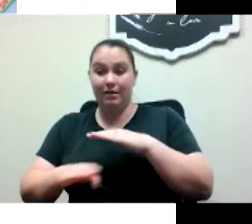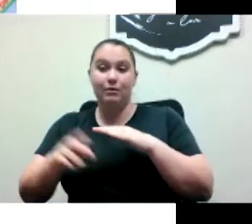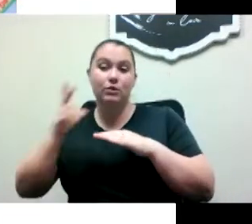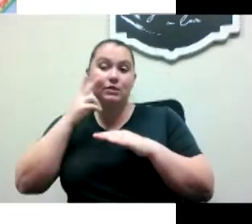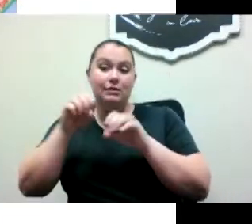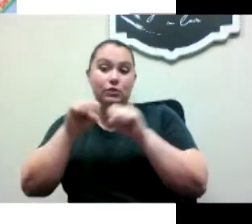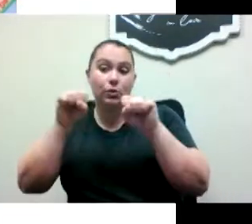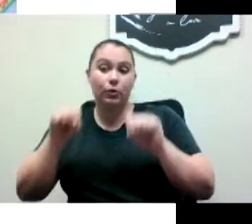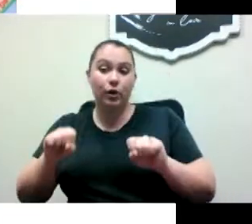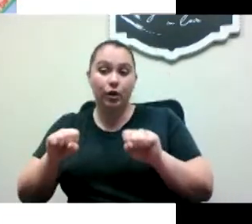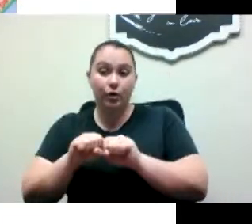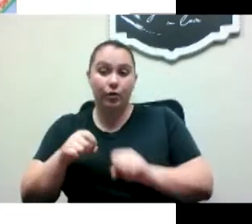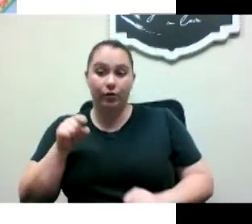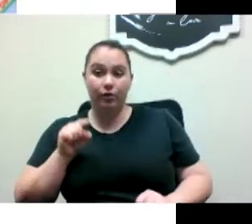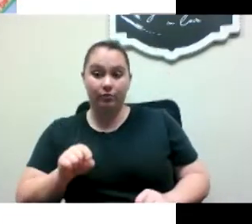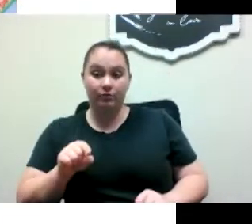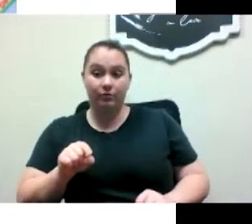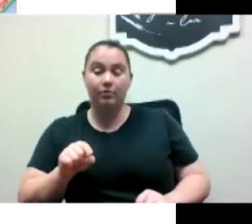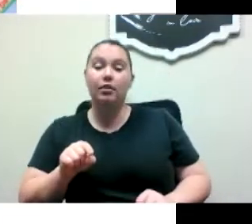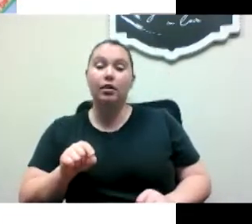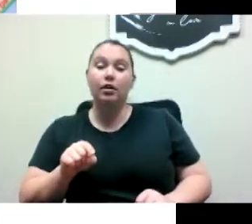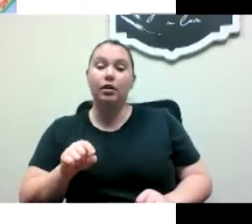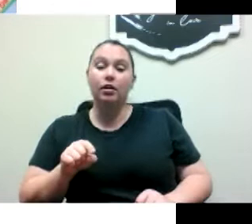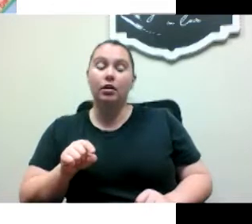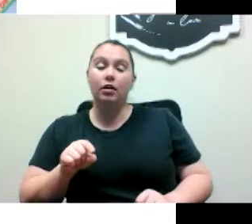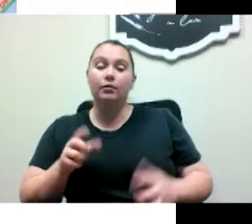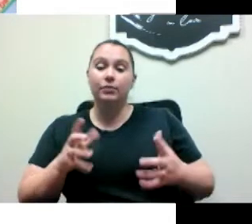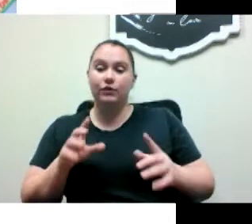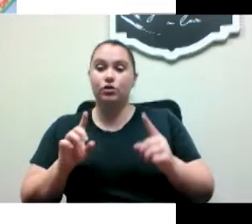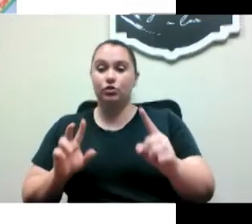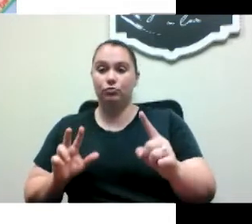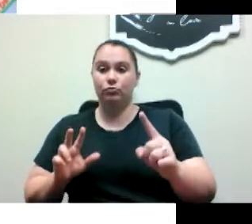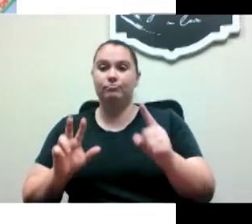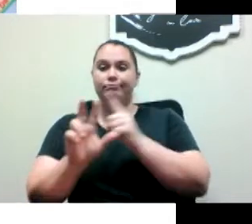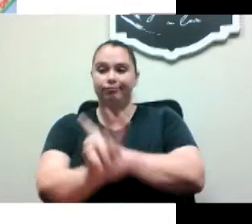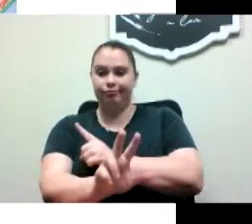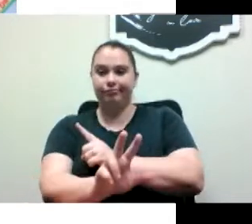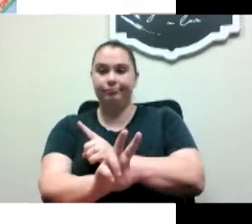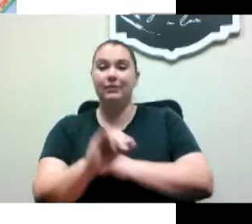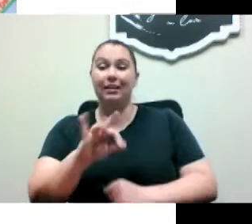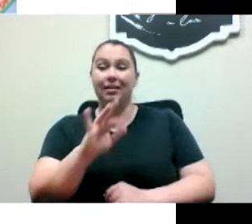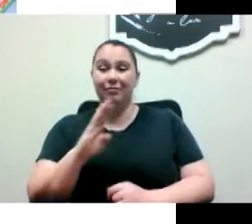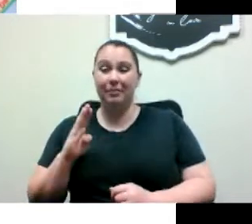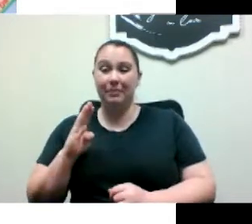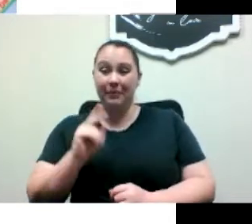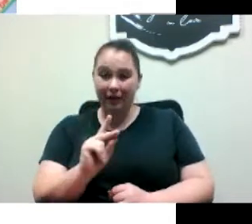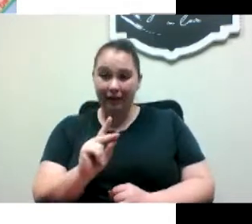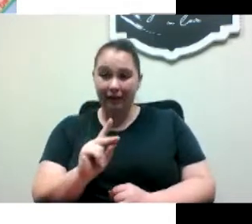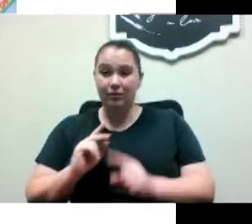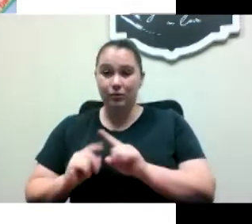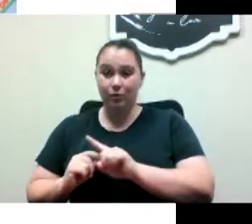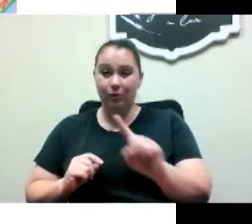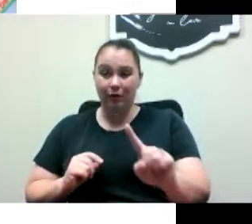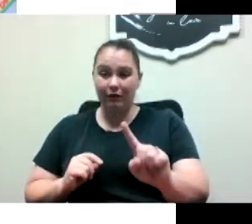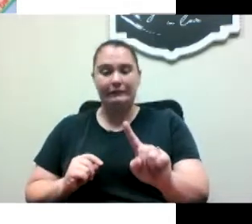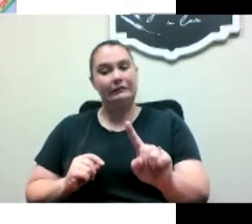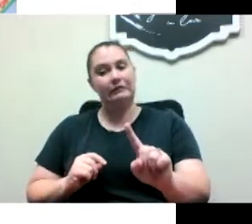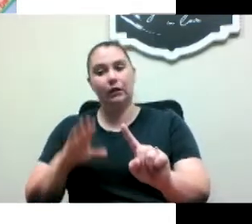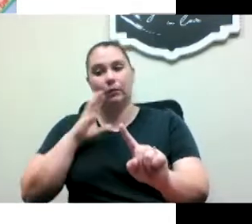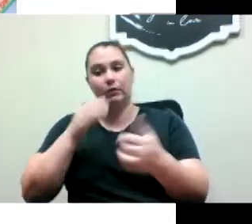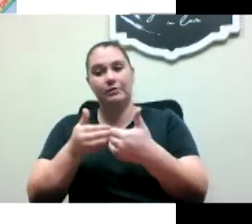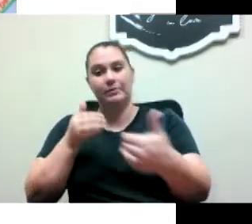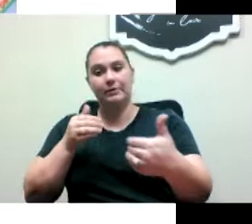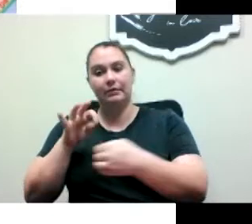square that was moved from 1 to 3. If we put that back in 1, that avoids splitting an election